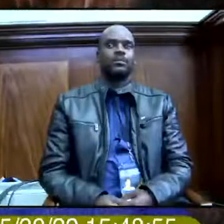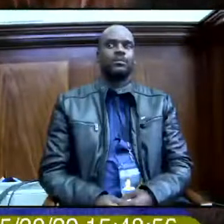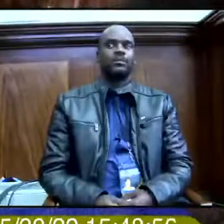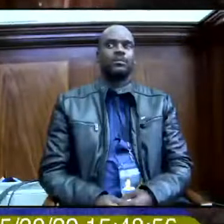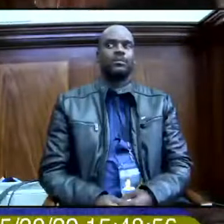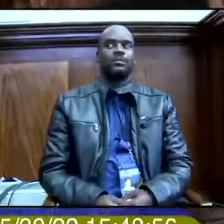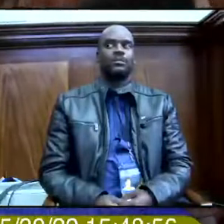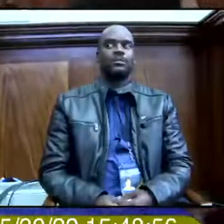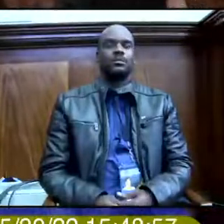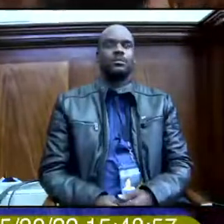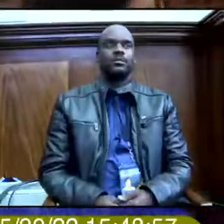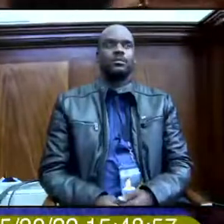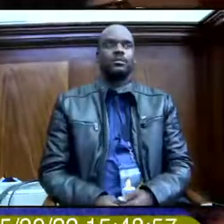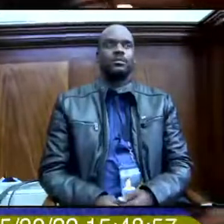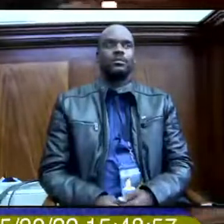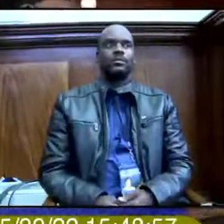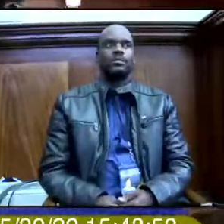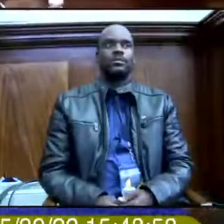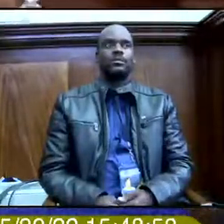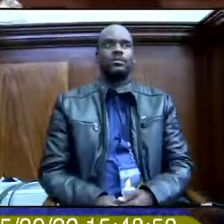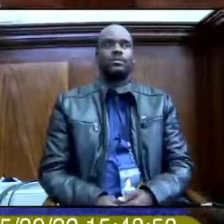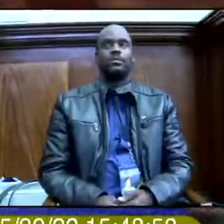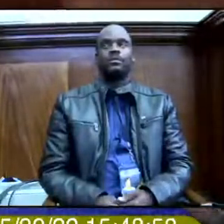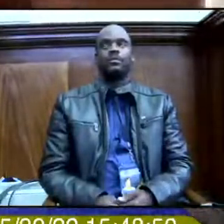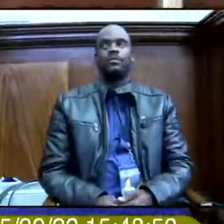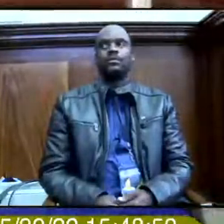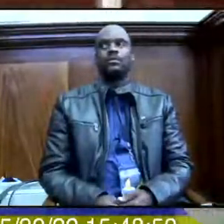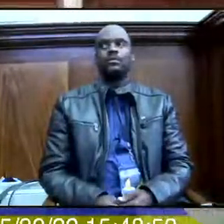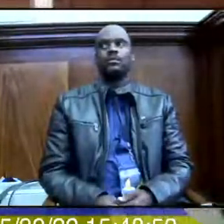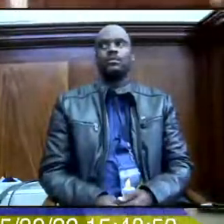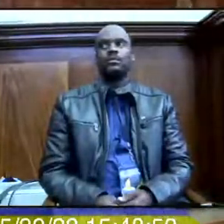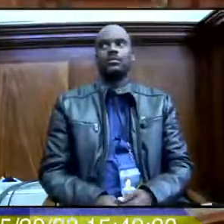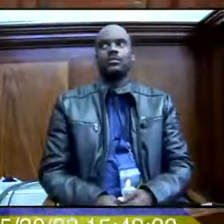we can get another affiliate the next one